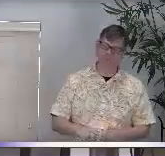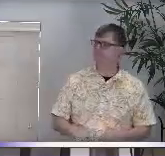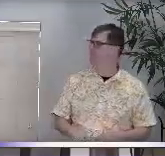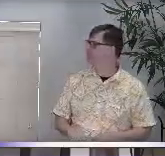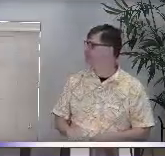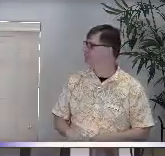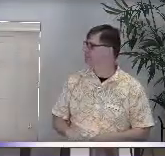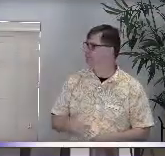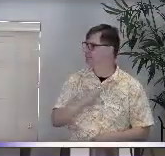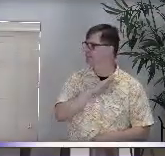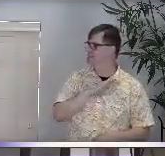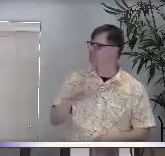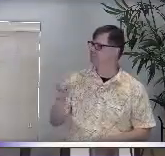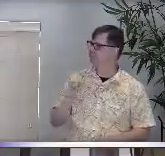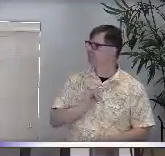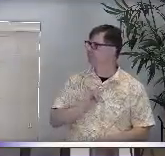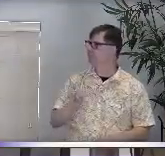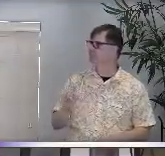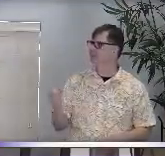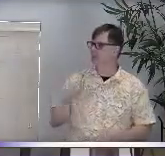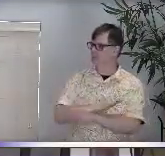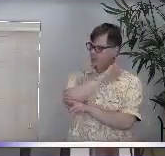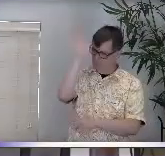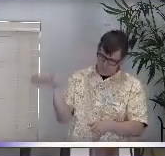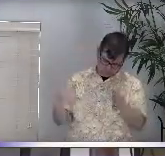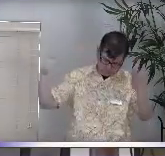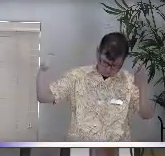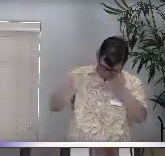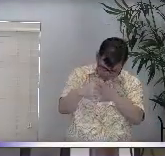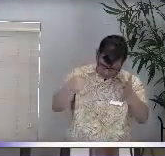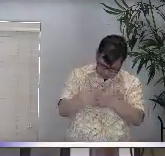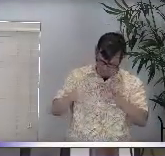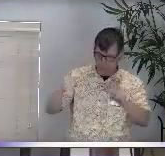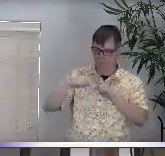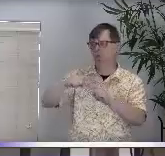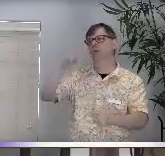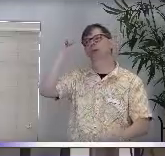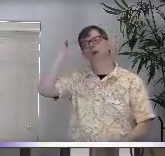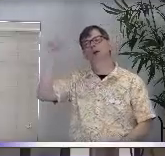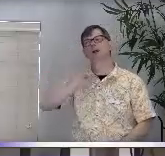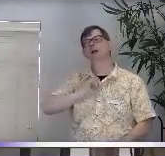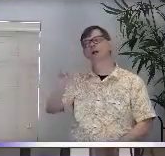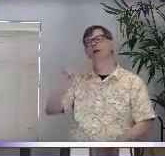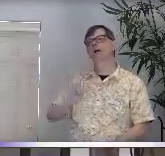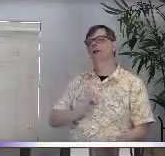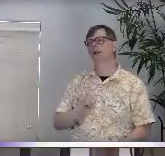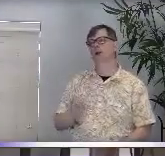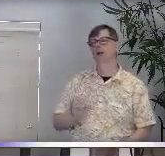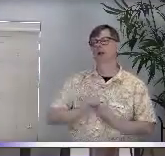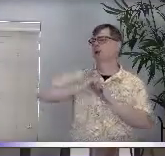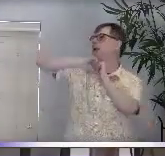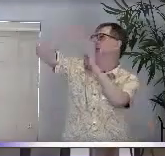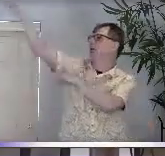him. And I'm in this total resistance to the idea that I have formulated of what I already cast as